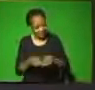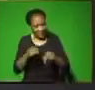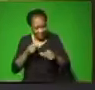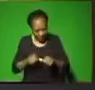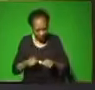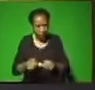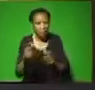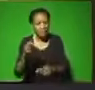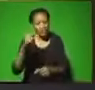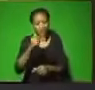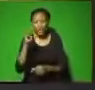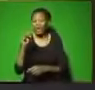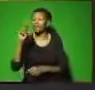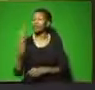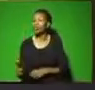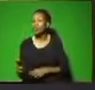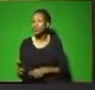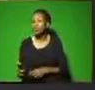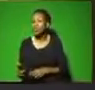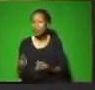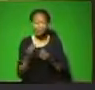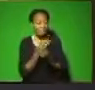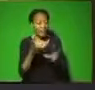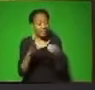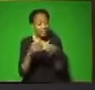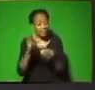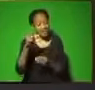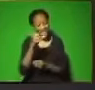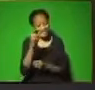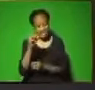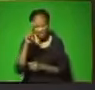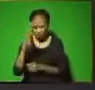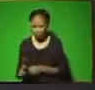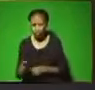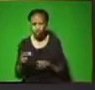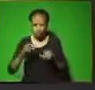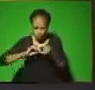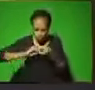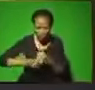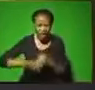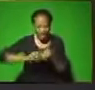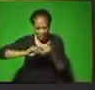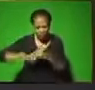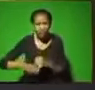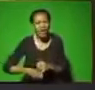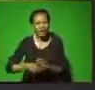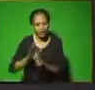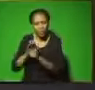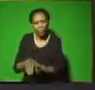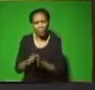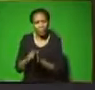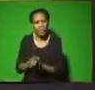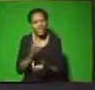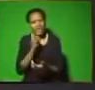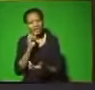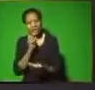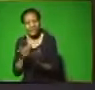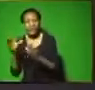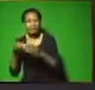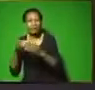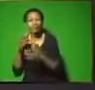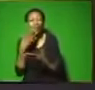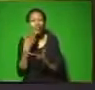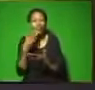form of GNU. Many in GNU ranks have attempted to demonize those who chose to stay out of the government of